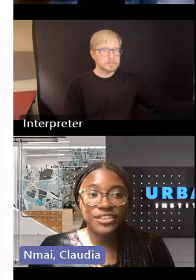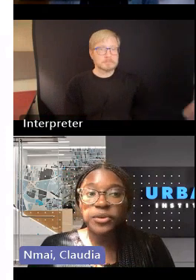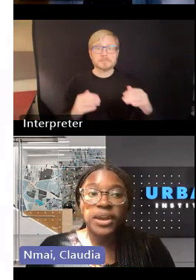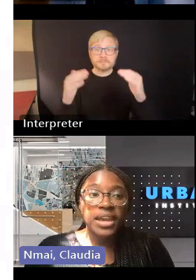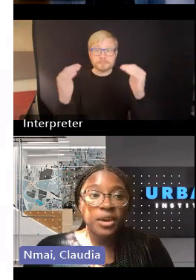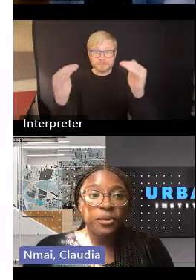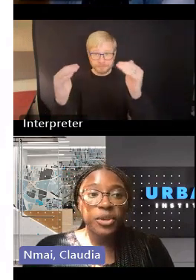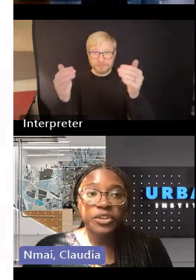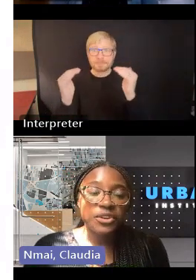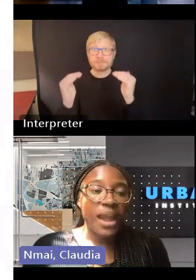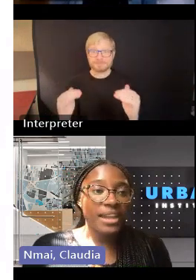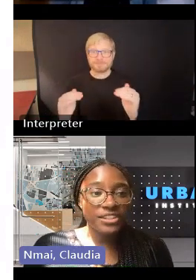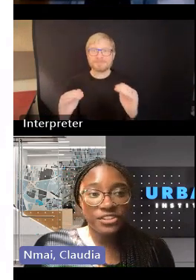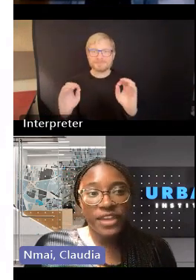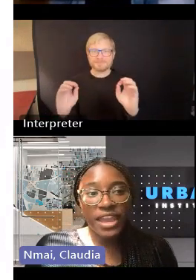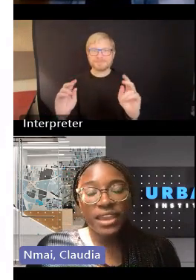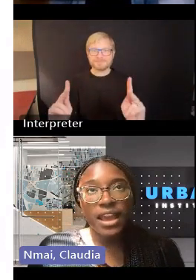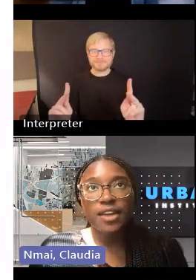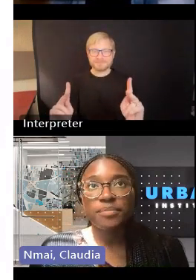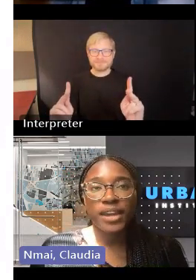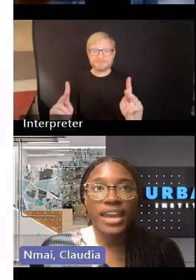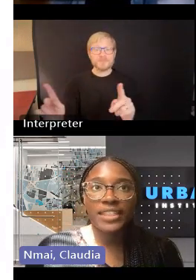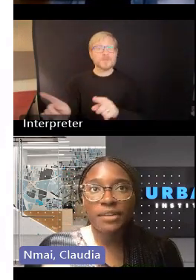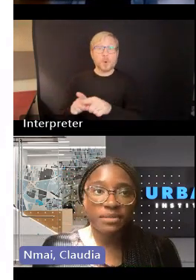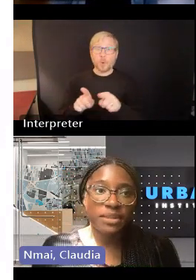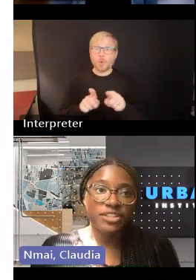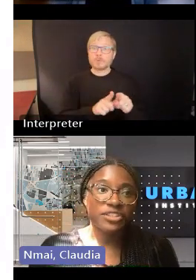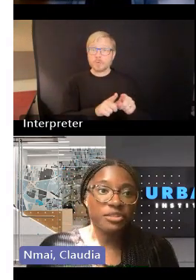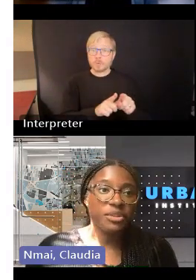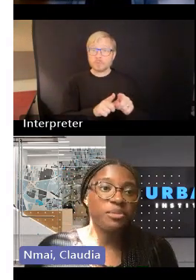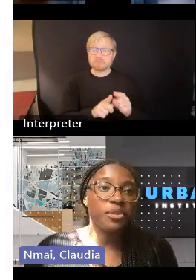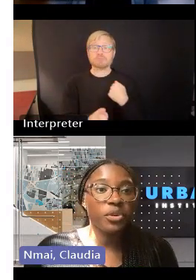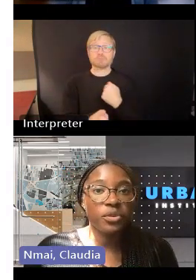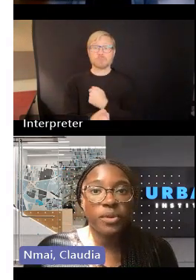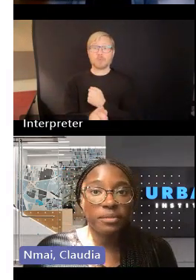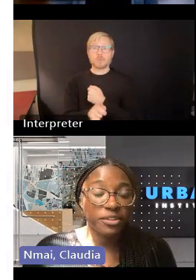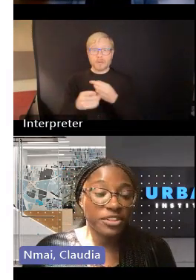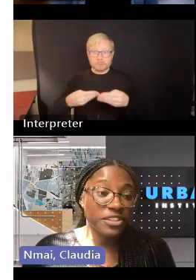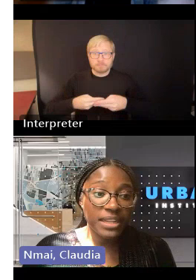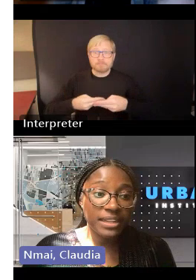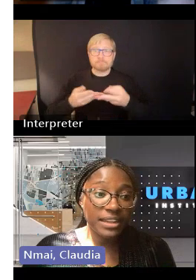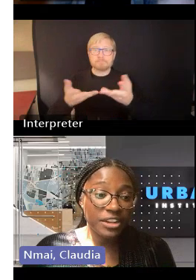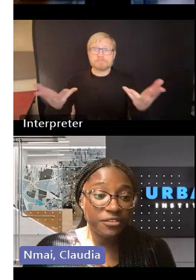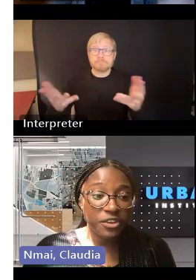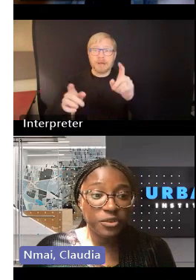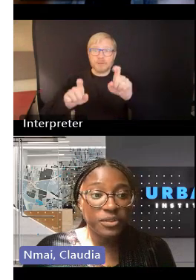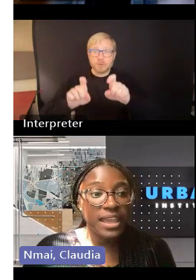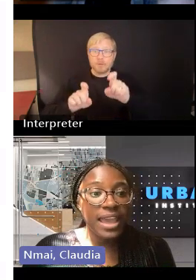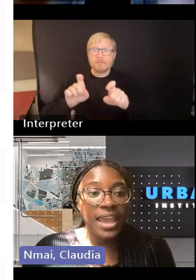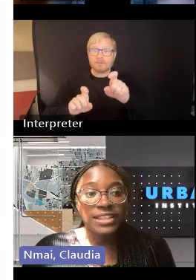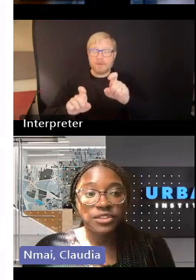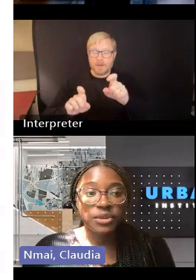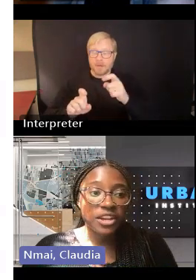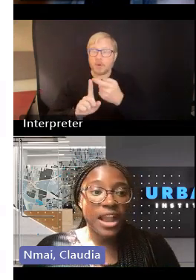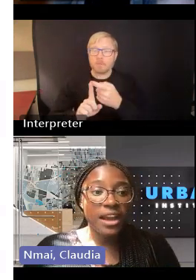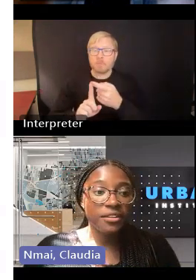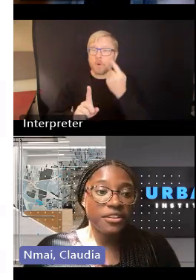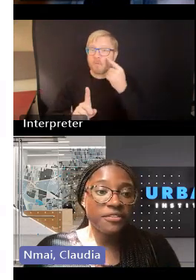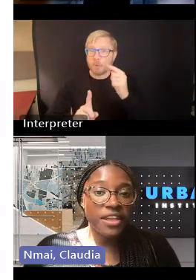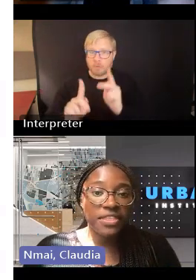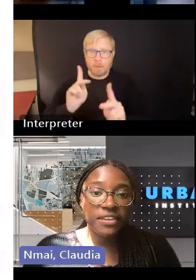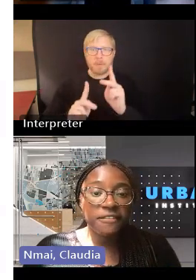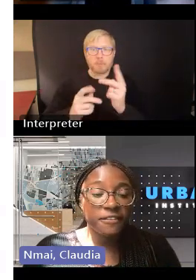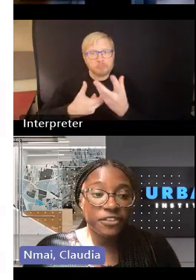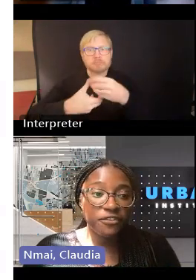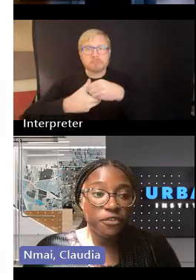slide. Okay, so we also had a survey, again, that was administered to people who had participated in interviews. And so here,